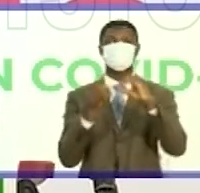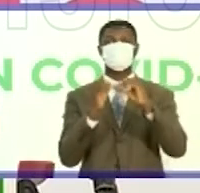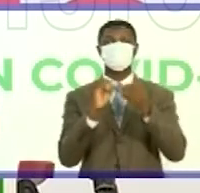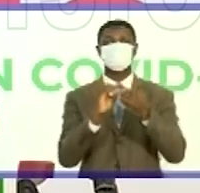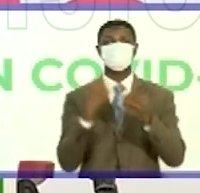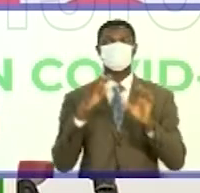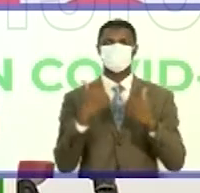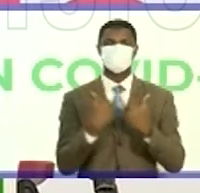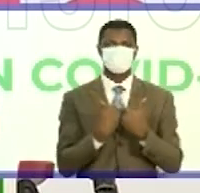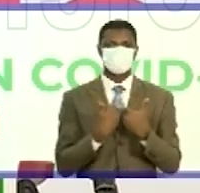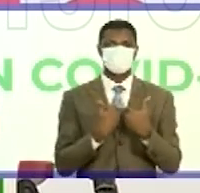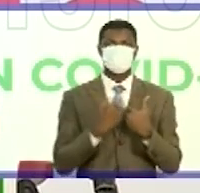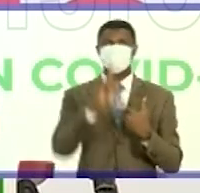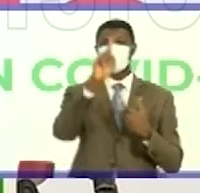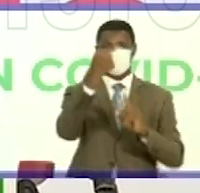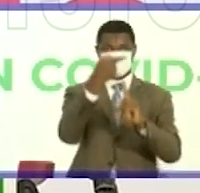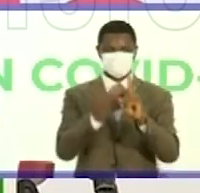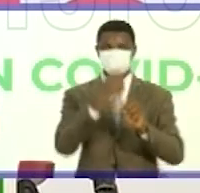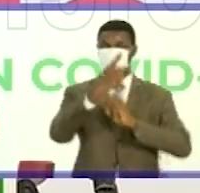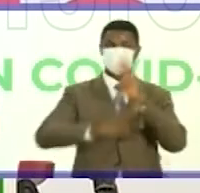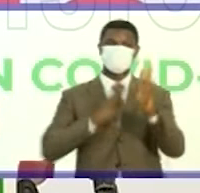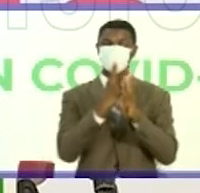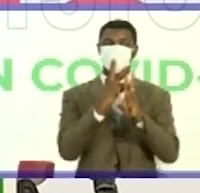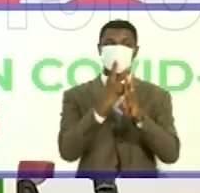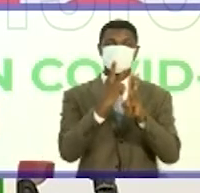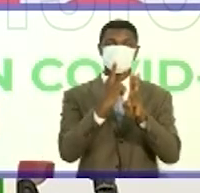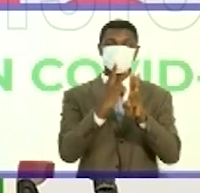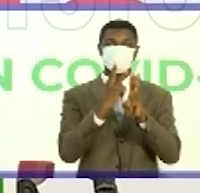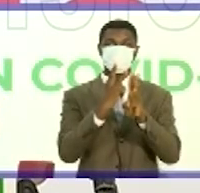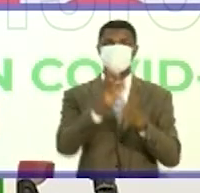recorded fatalities in 1 month globally of